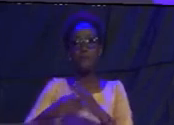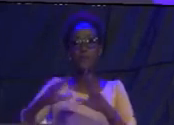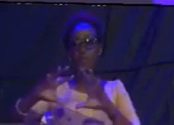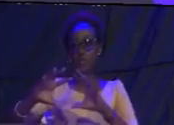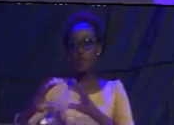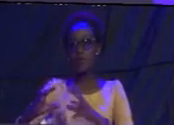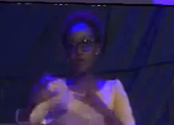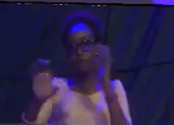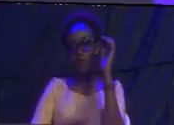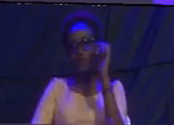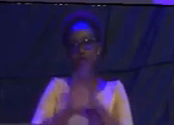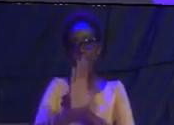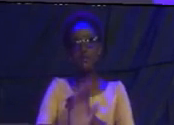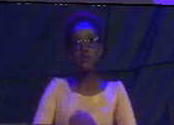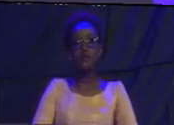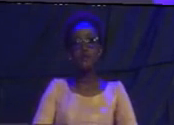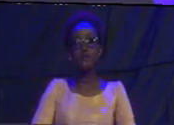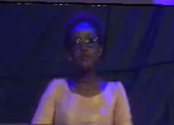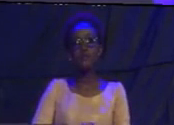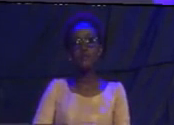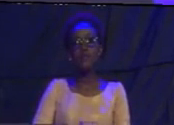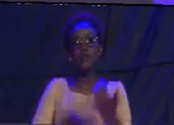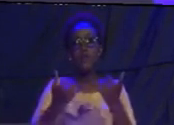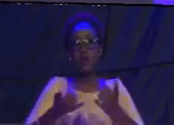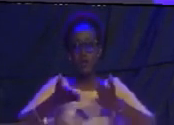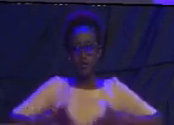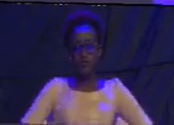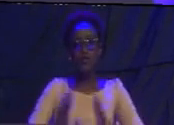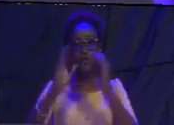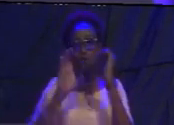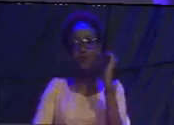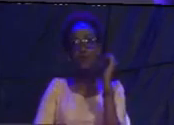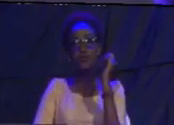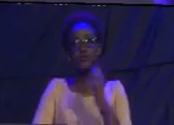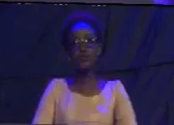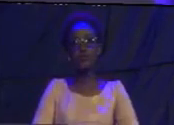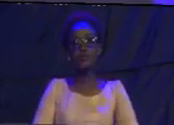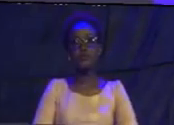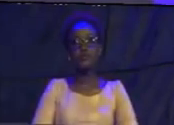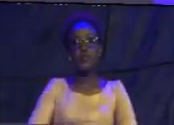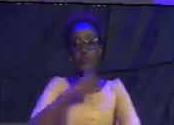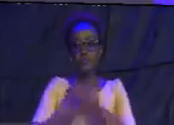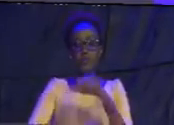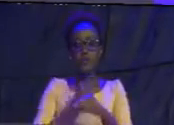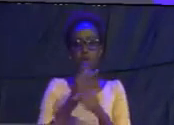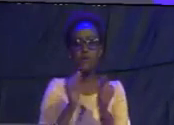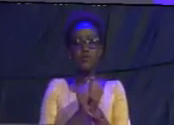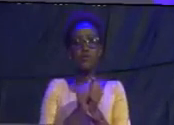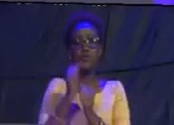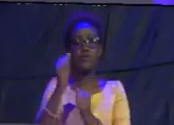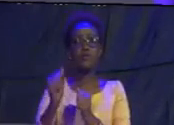2014, the theme was The Rebirth of a Nation. The Rebirth of a Nation.